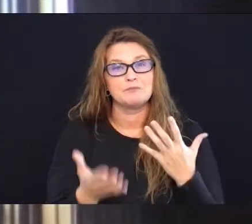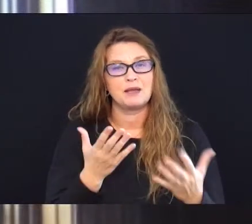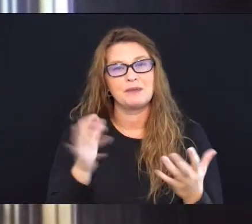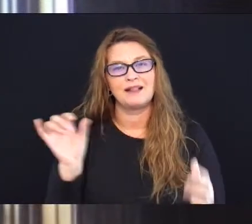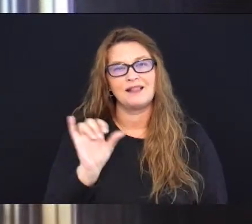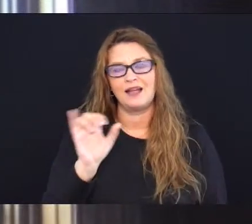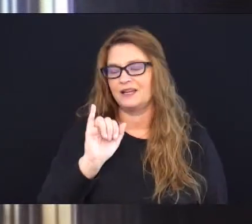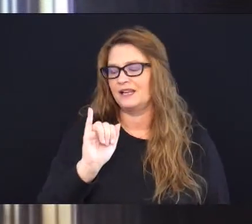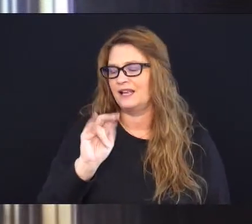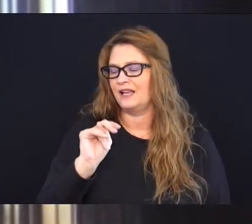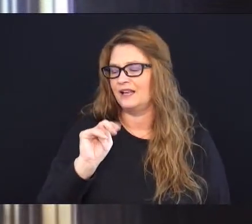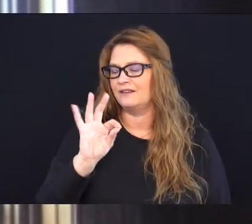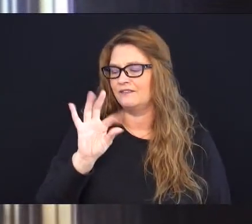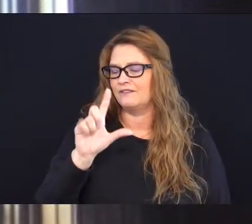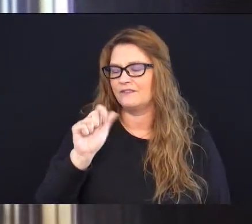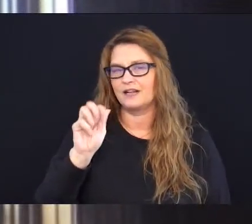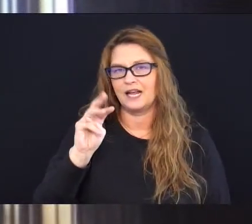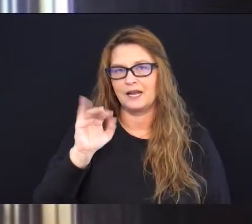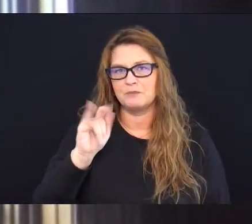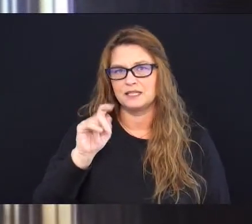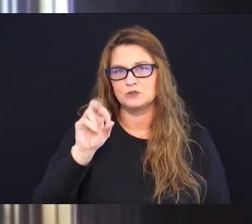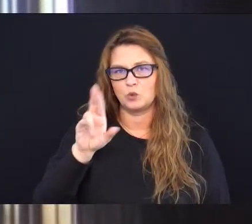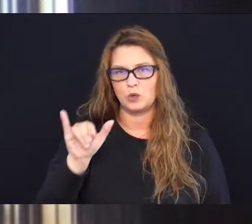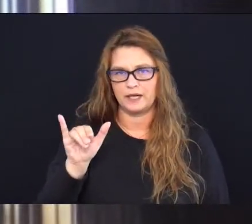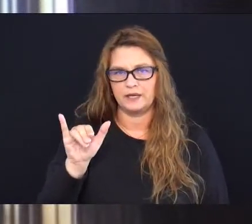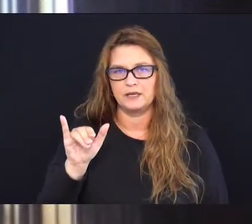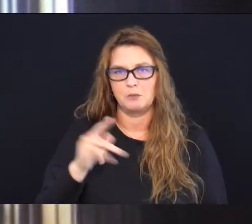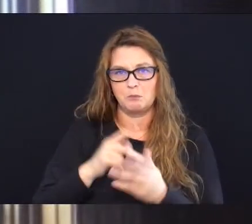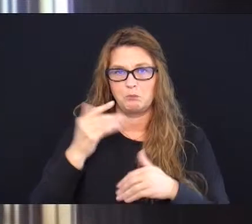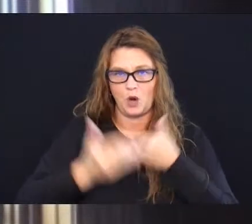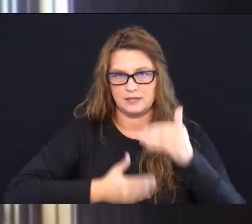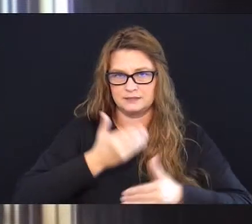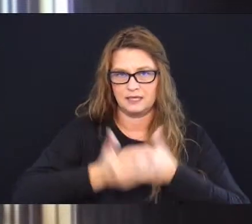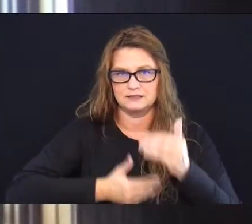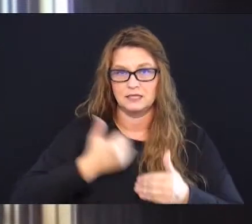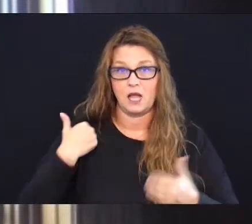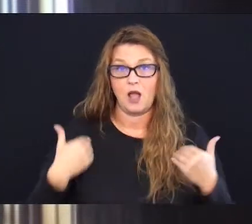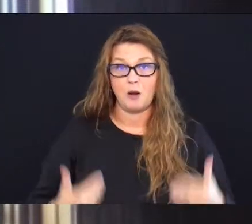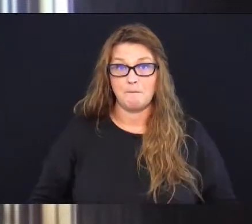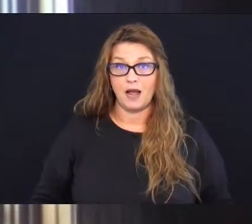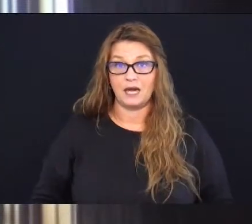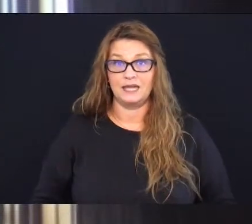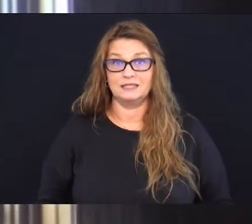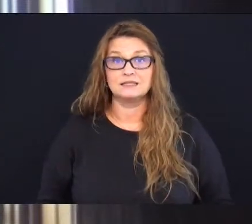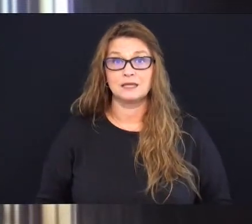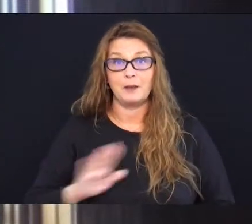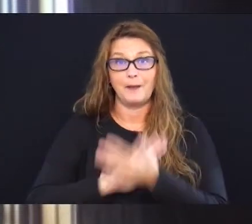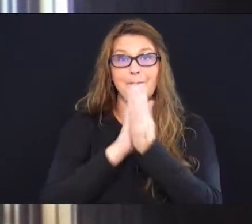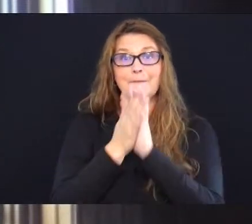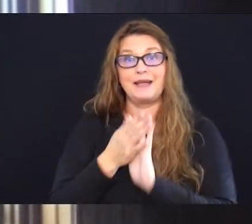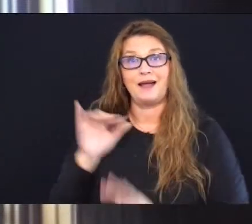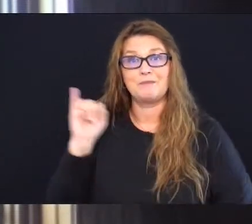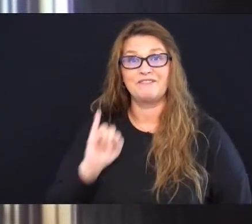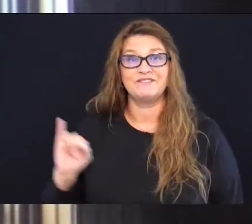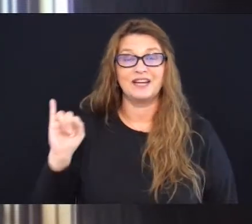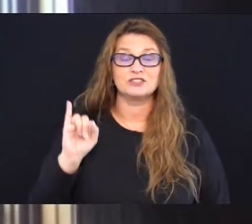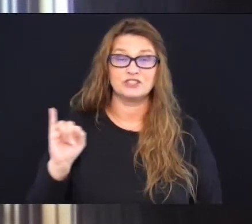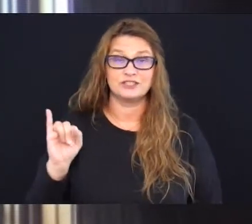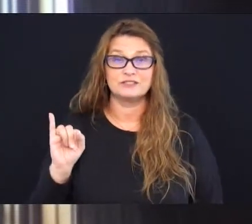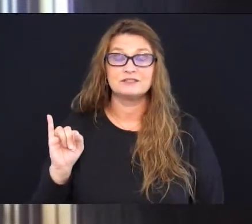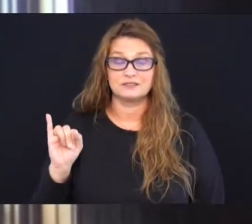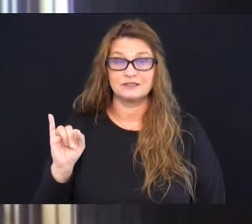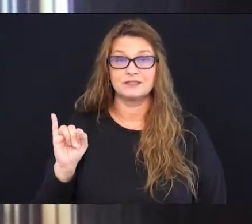inflammatory process that our bodies are affected because of the infection